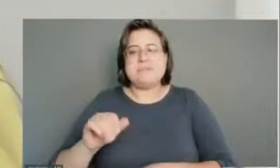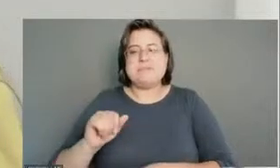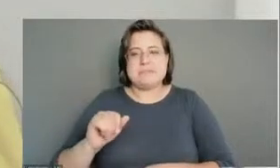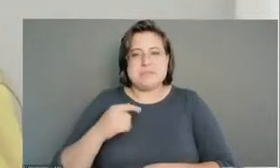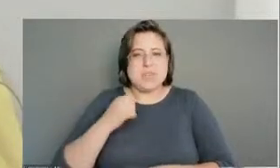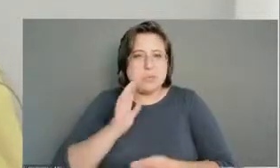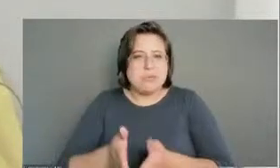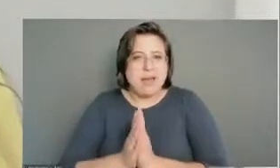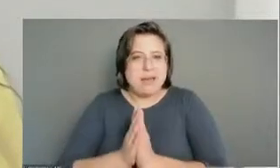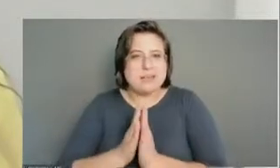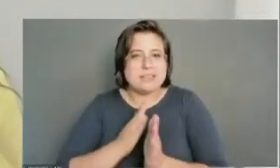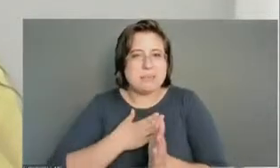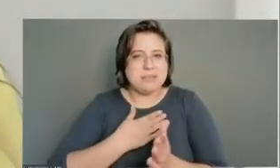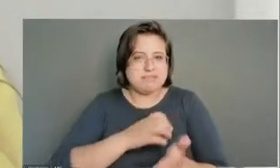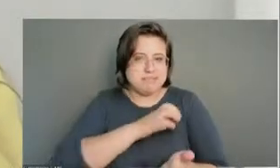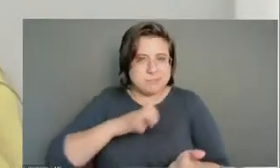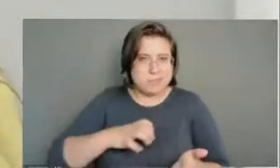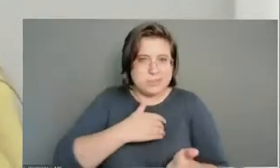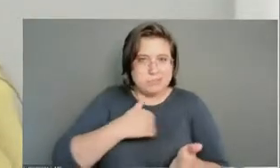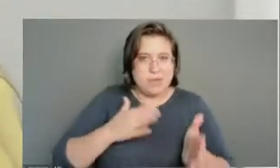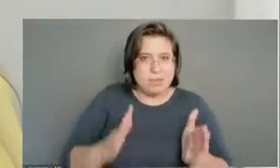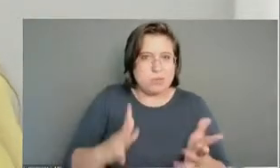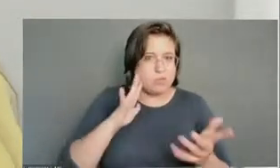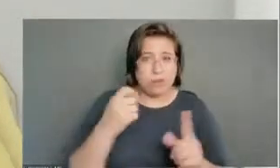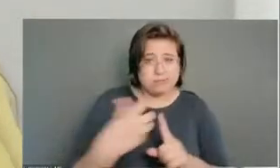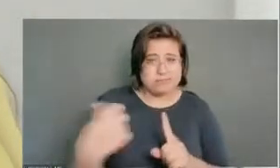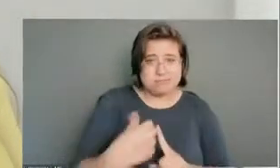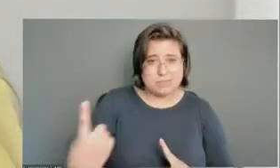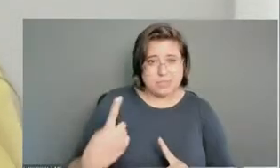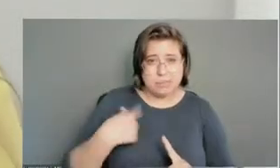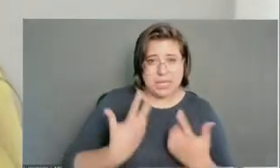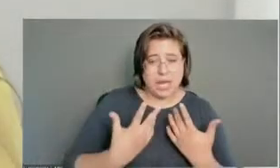my fellow committee members to elaborate on anything I may have said.